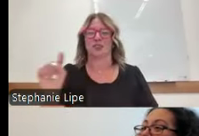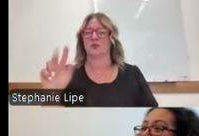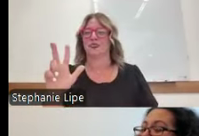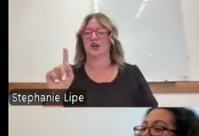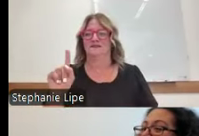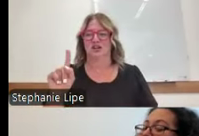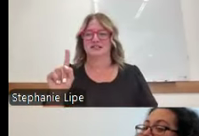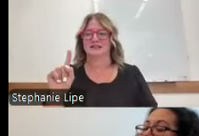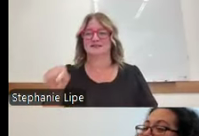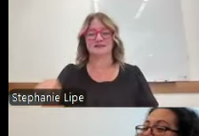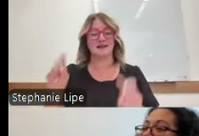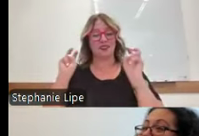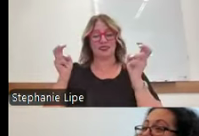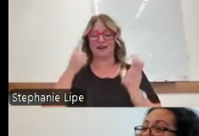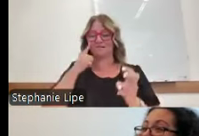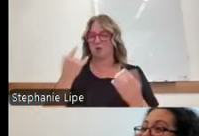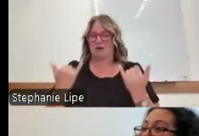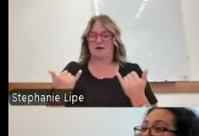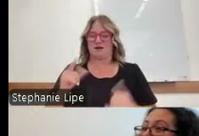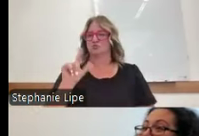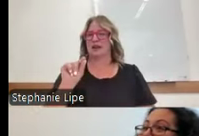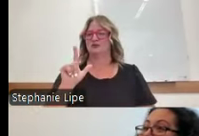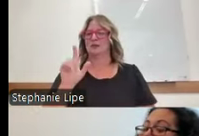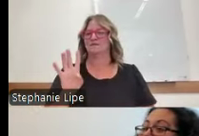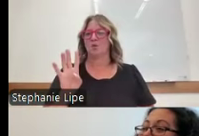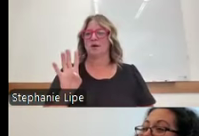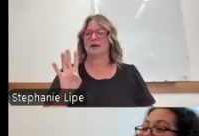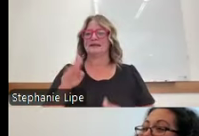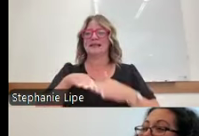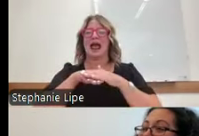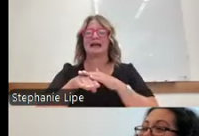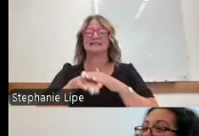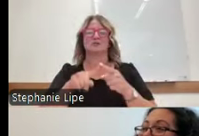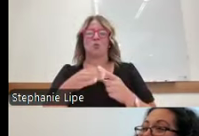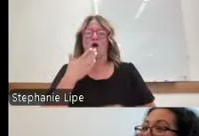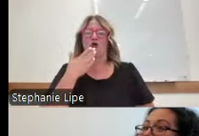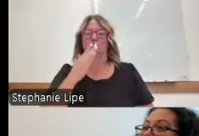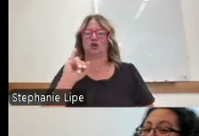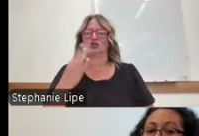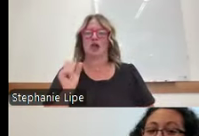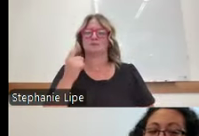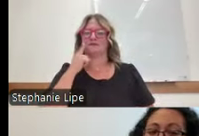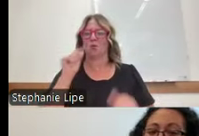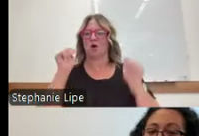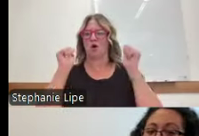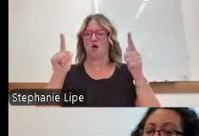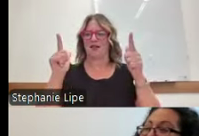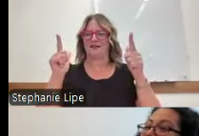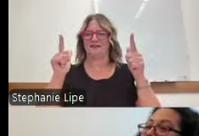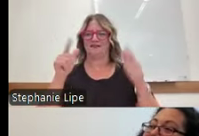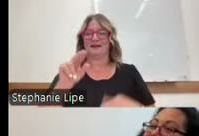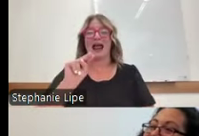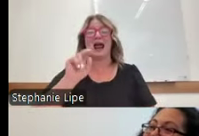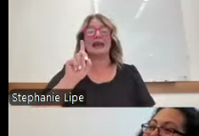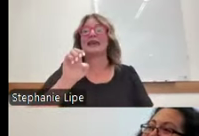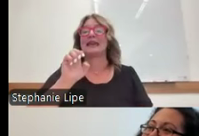month of October, October 1st through 31st. So the theme for this 2024 is Access to Good